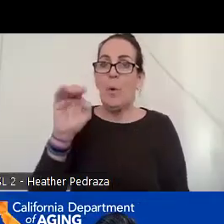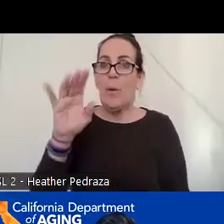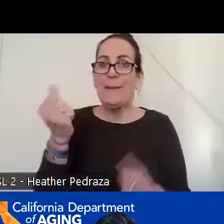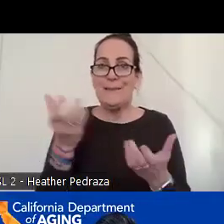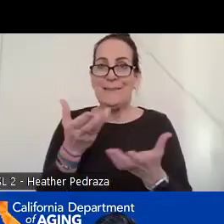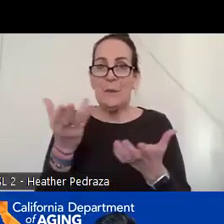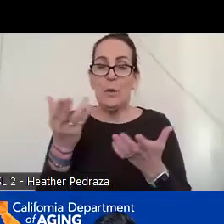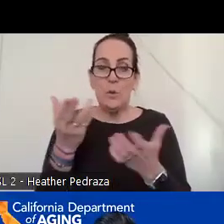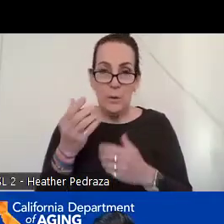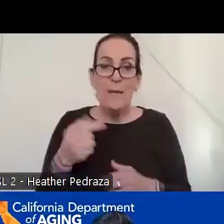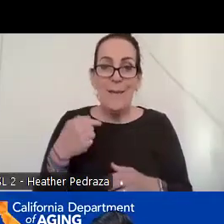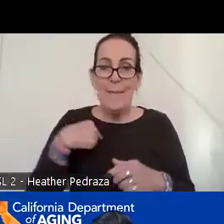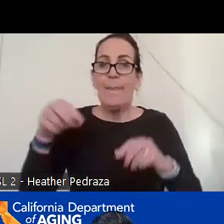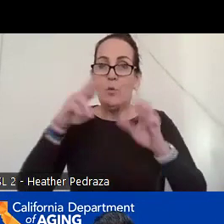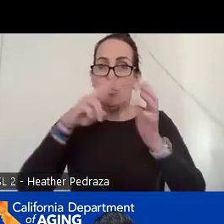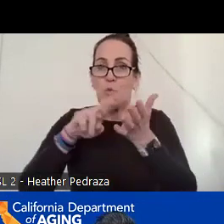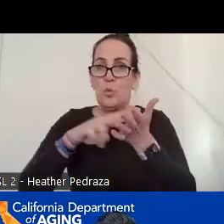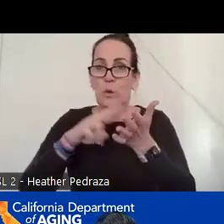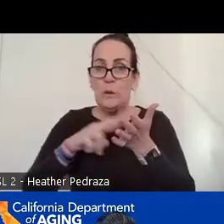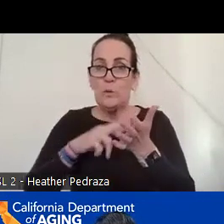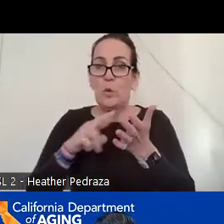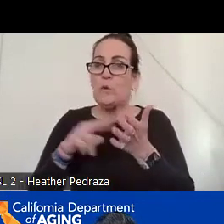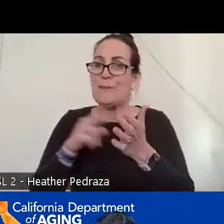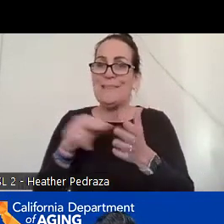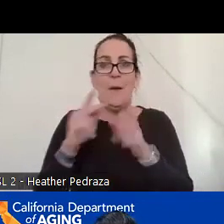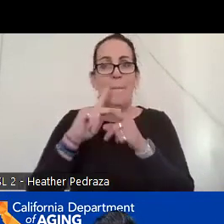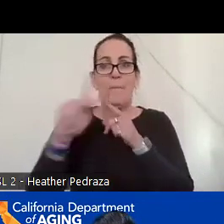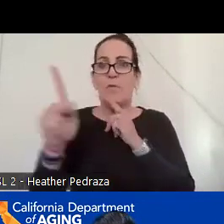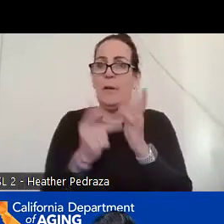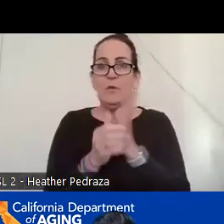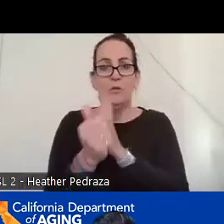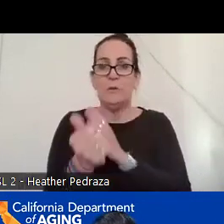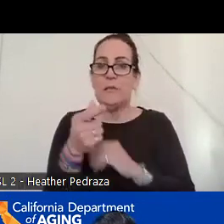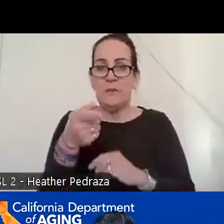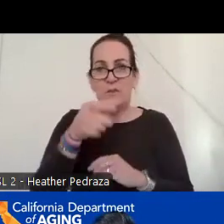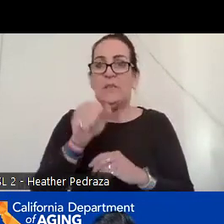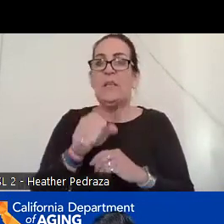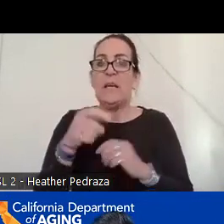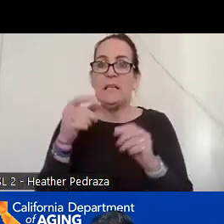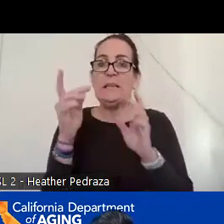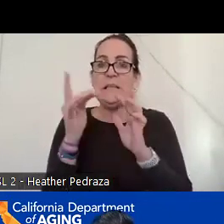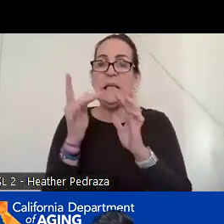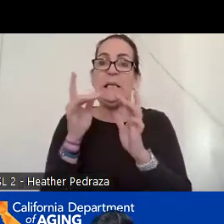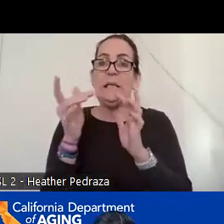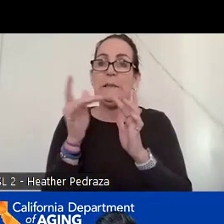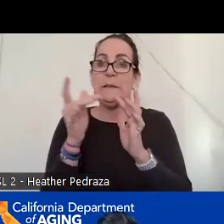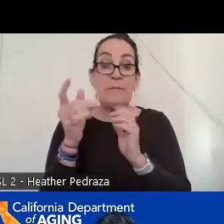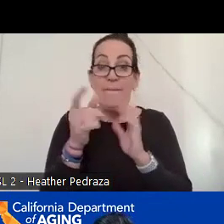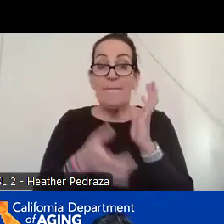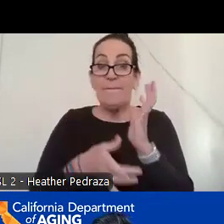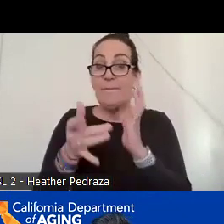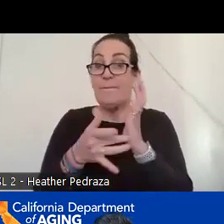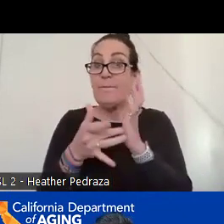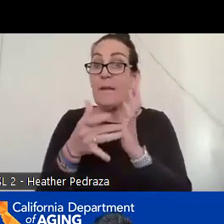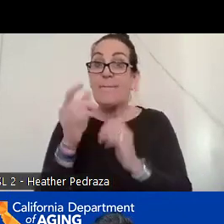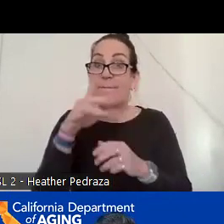extensive research expertise and a strong ability to communicate technical findings for a wide range of audiences. We also have a solid understanding